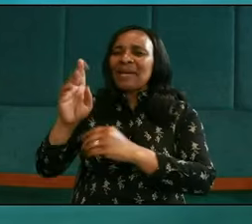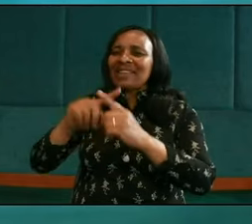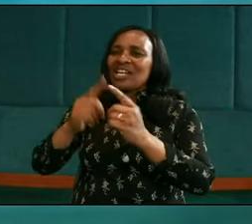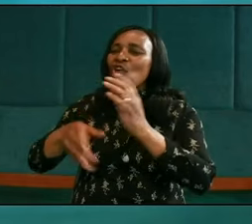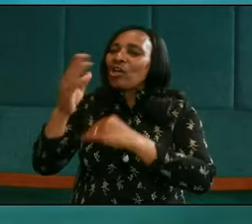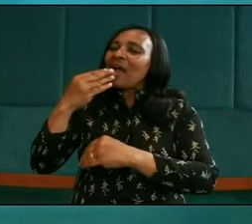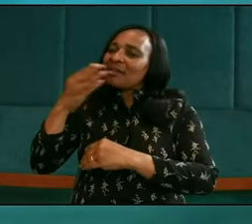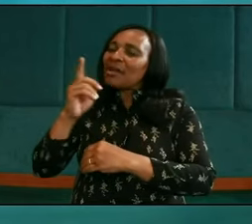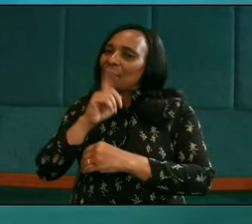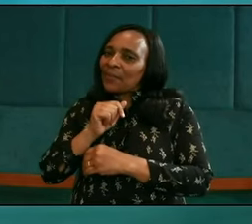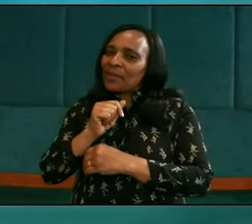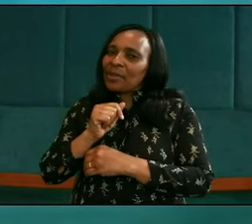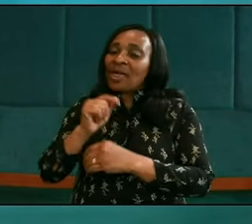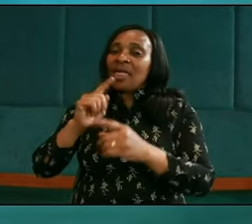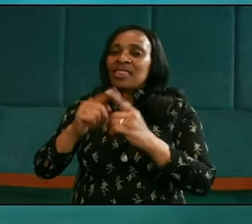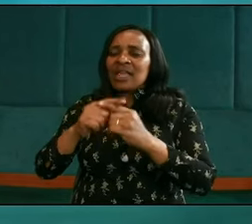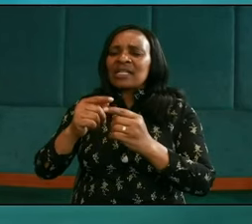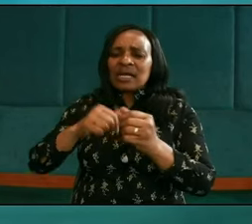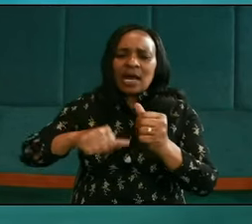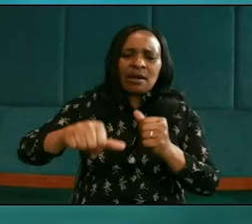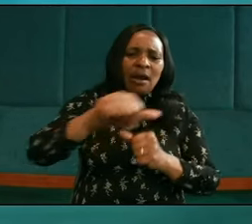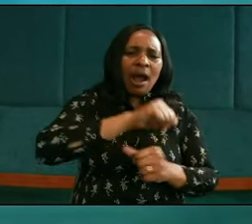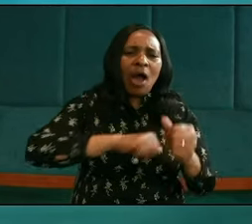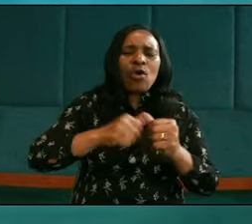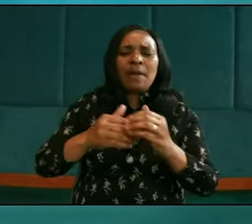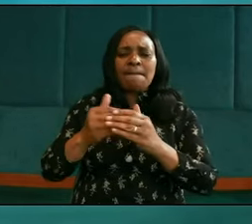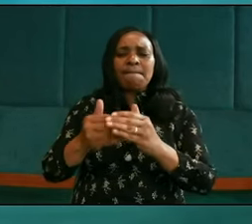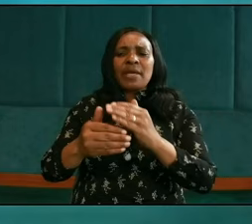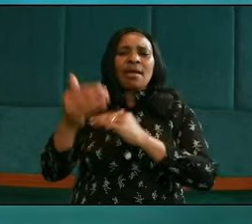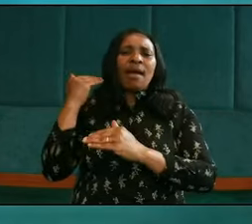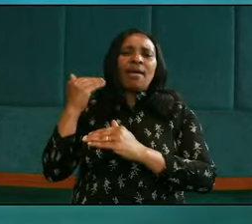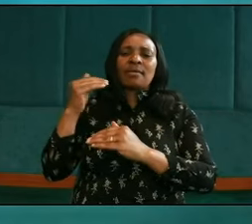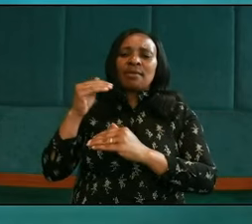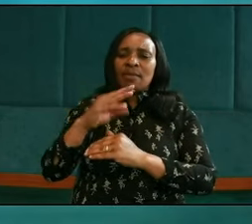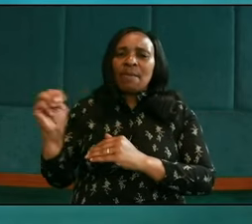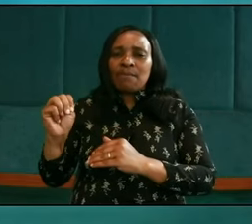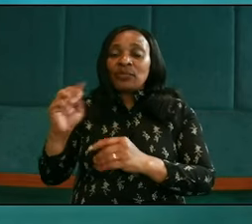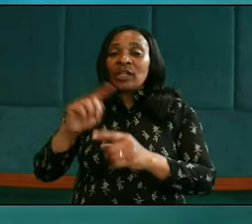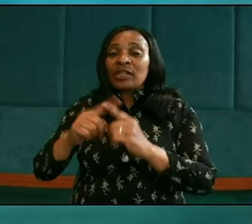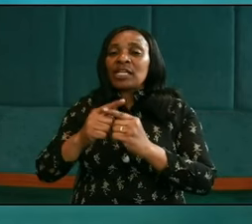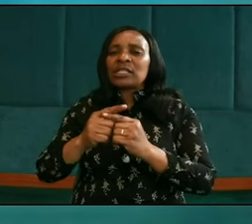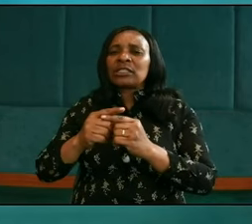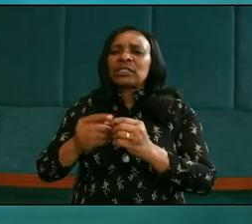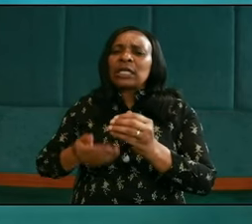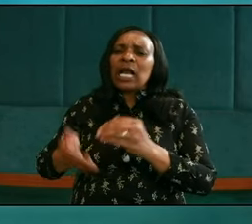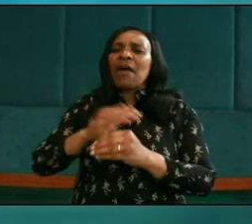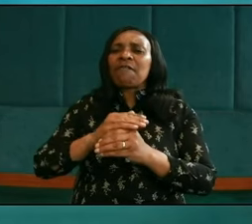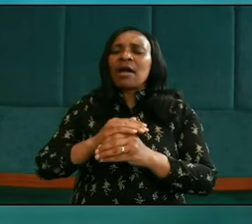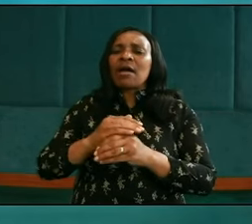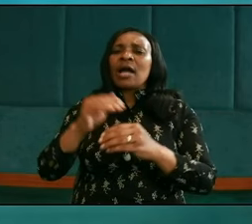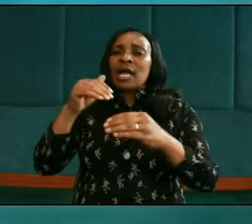up. Circle around behind them and come upon them in front of